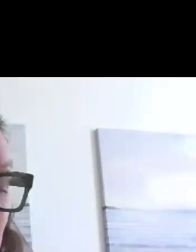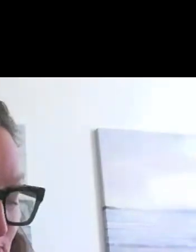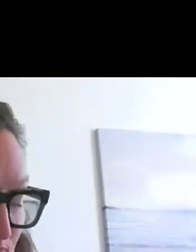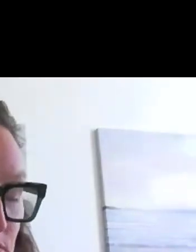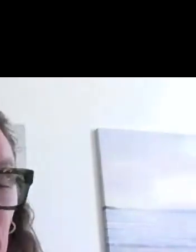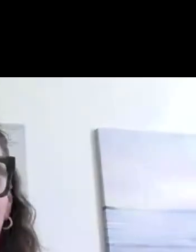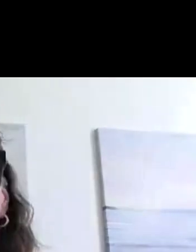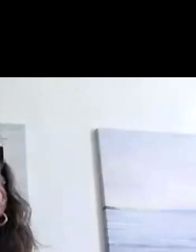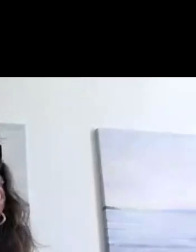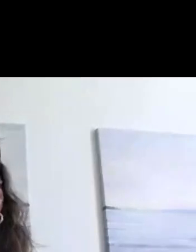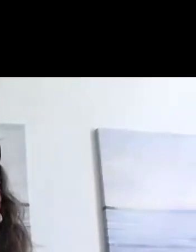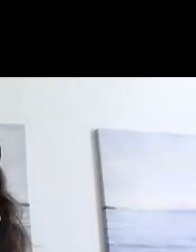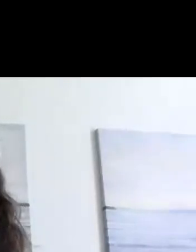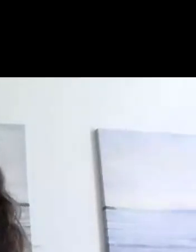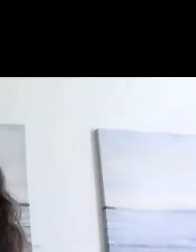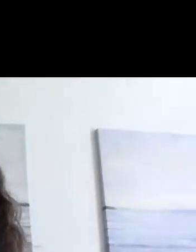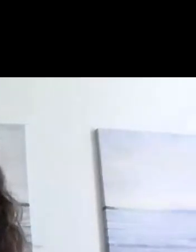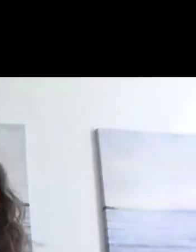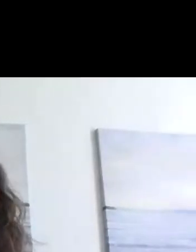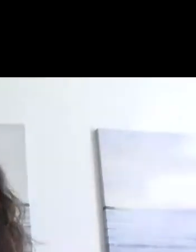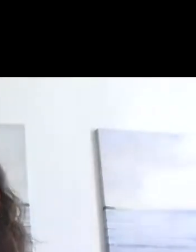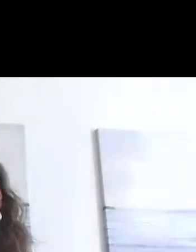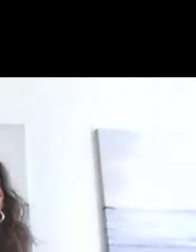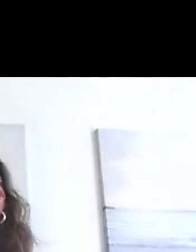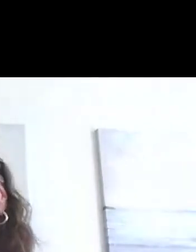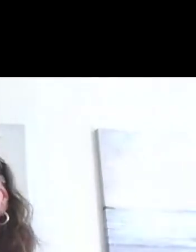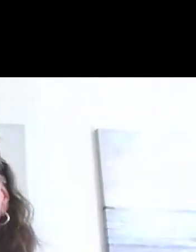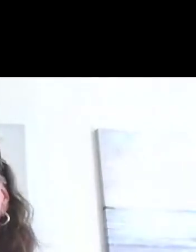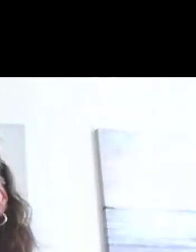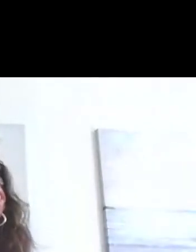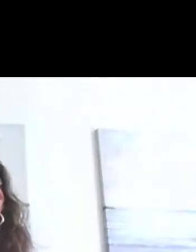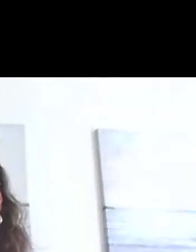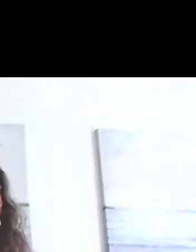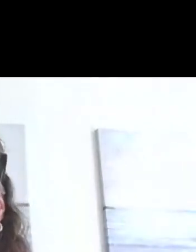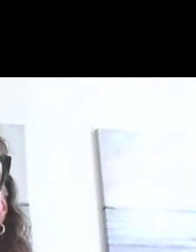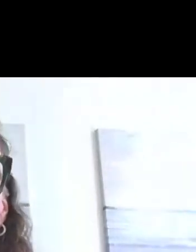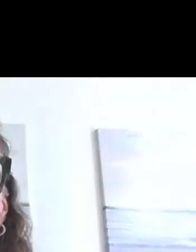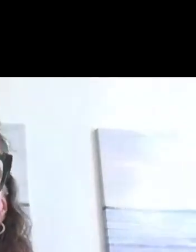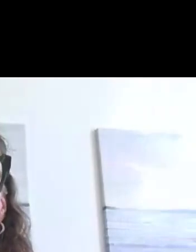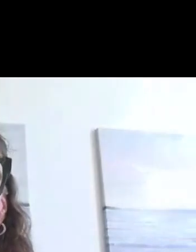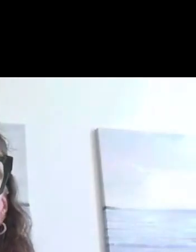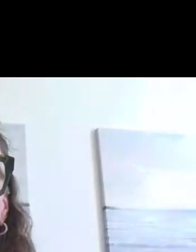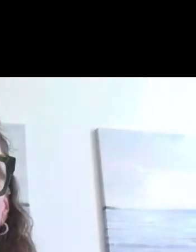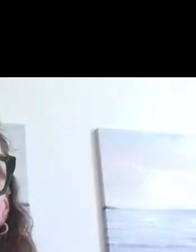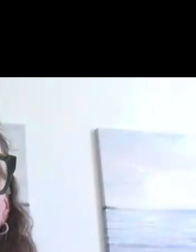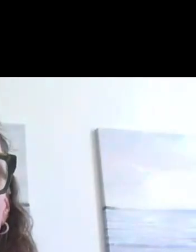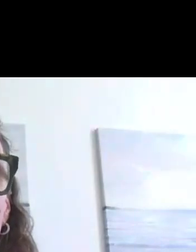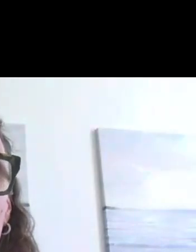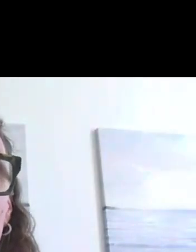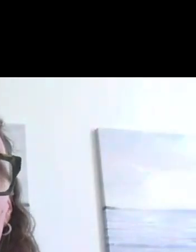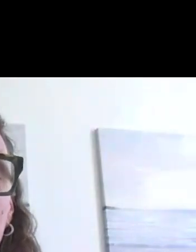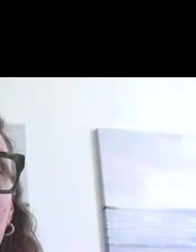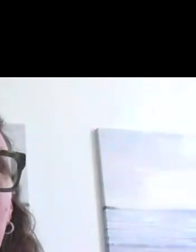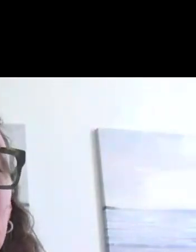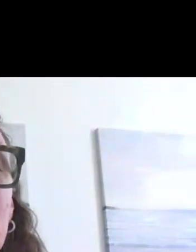that bill. Other bills requiring geriatric and dementia training for certified medical professionals,